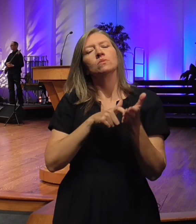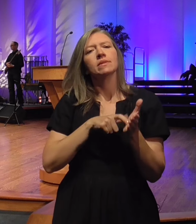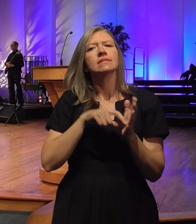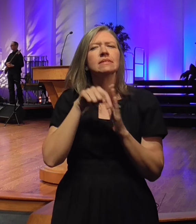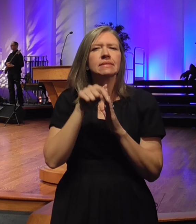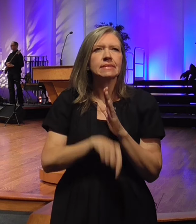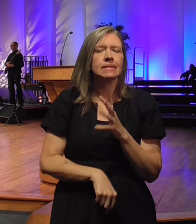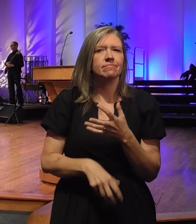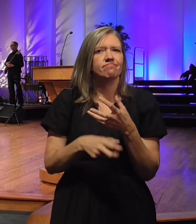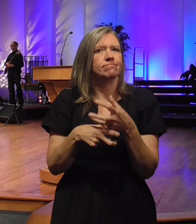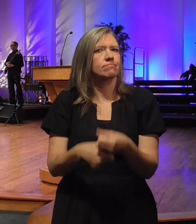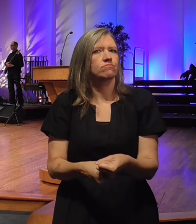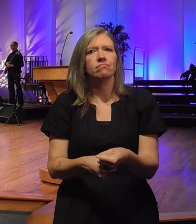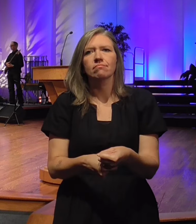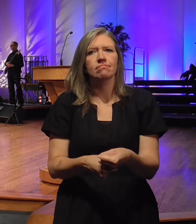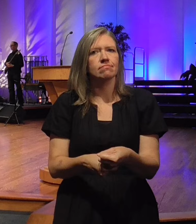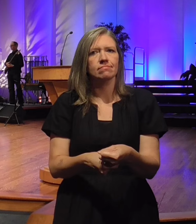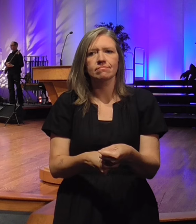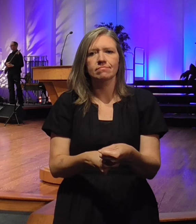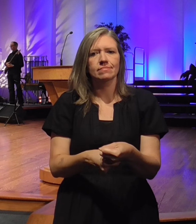it,